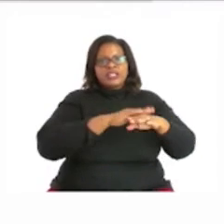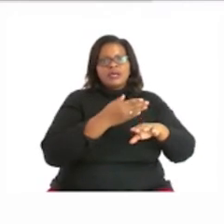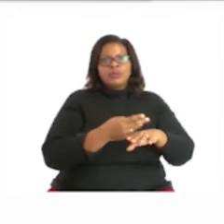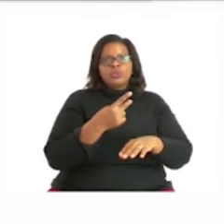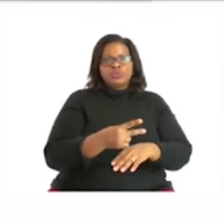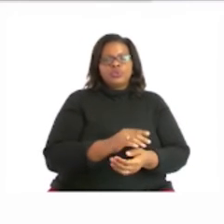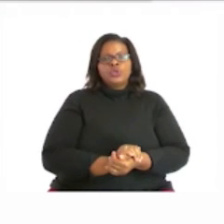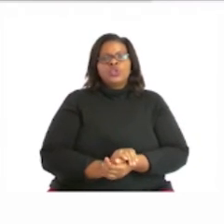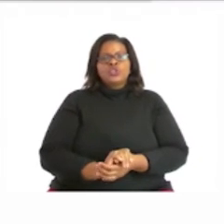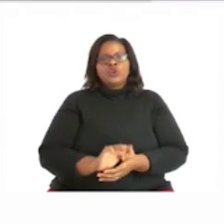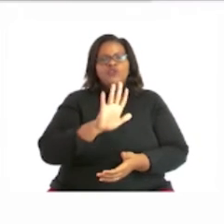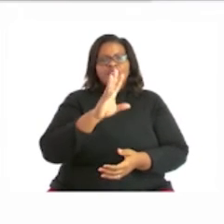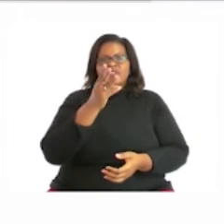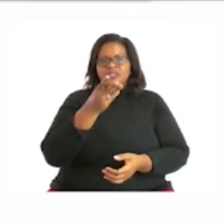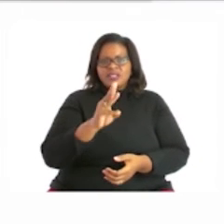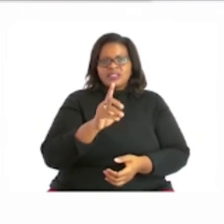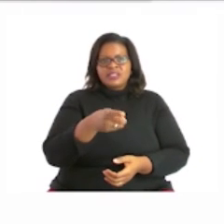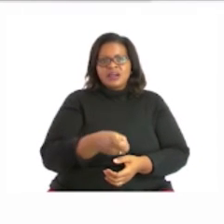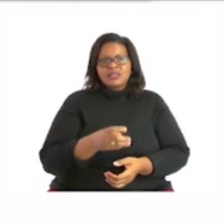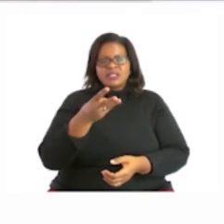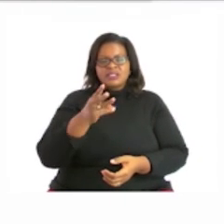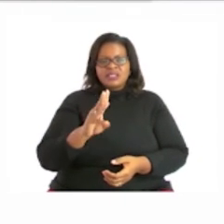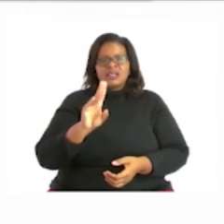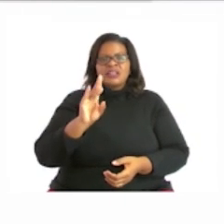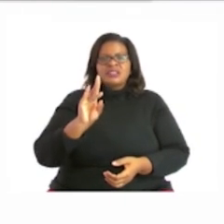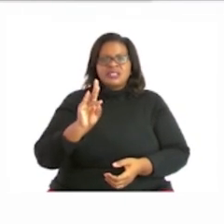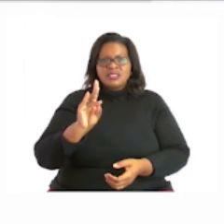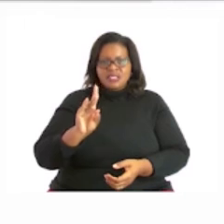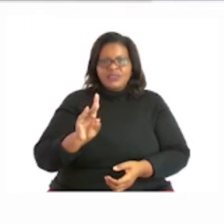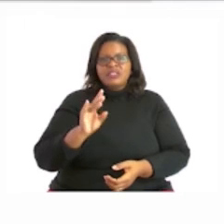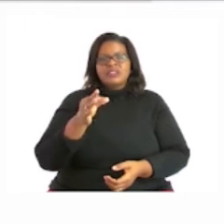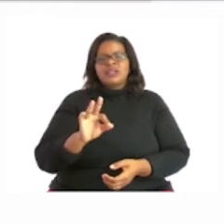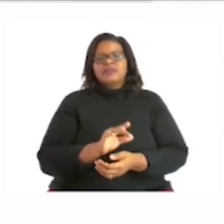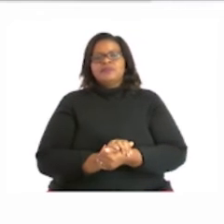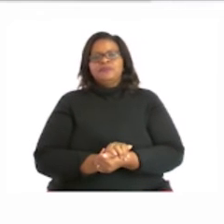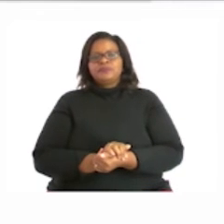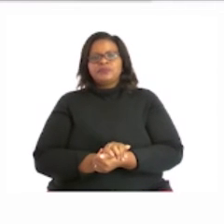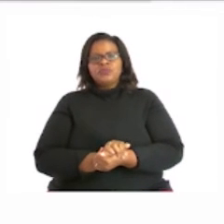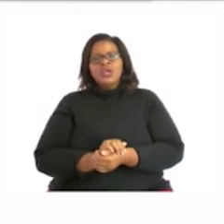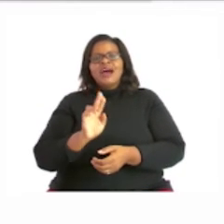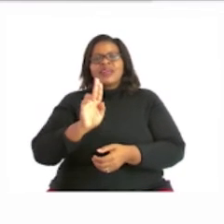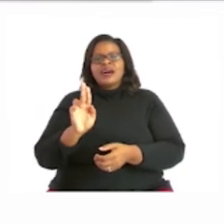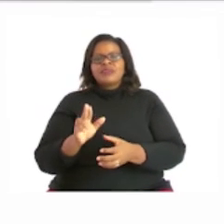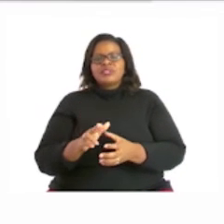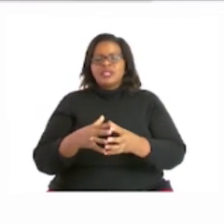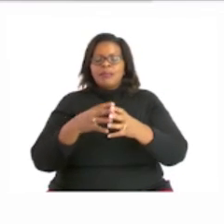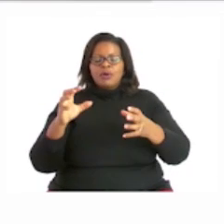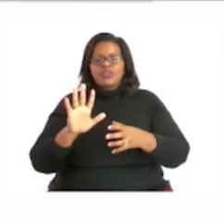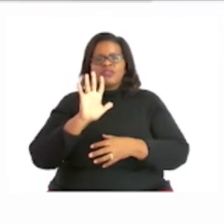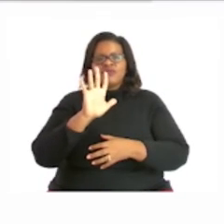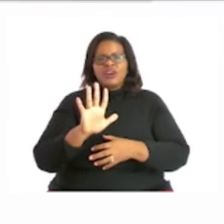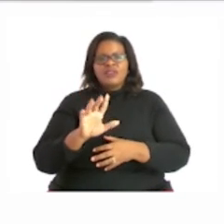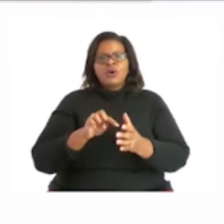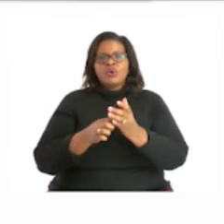56,679, rounded off to the nearest 1,000. The hundreds are more than 5, that means